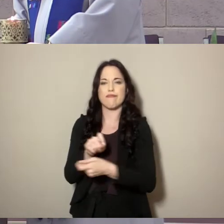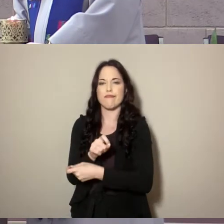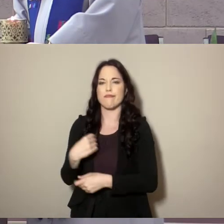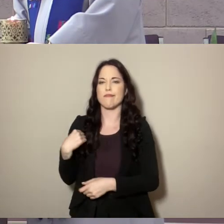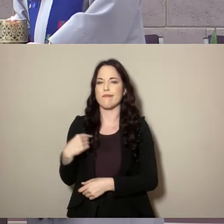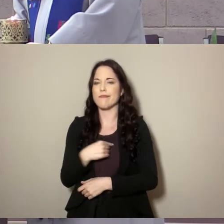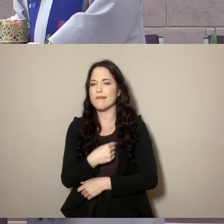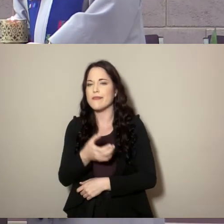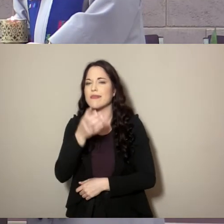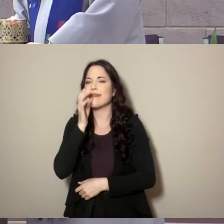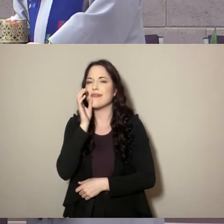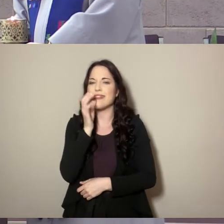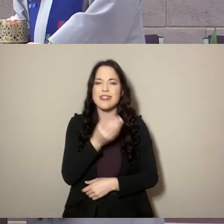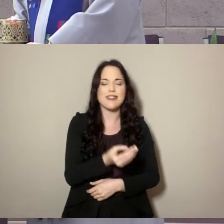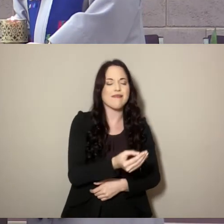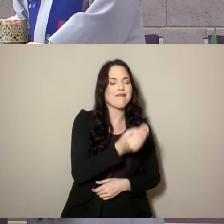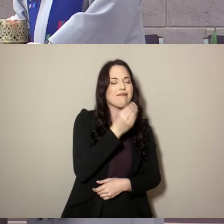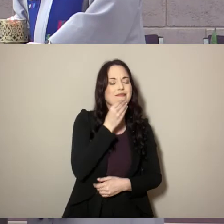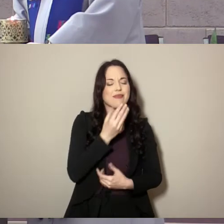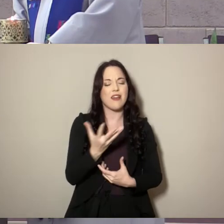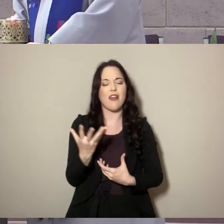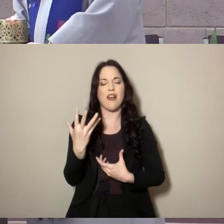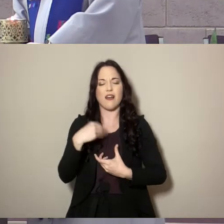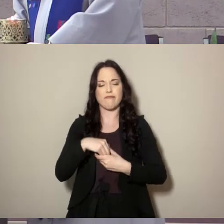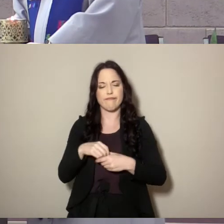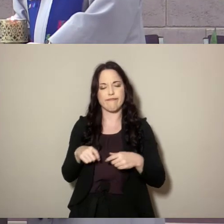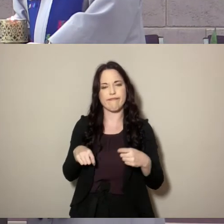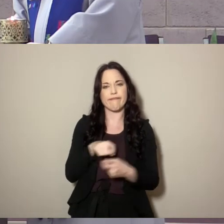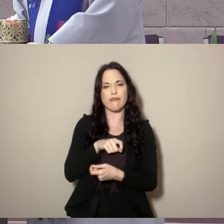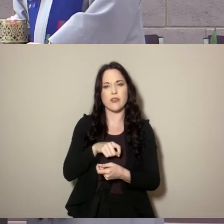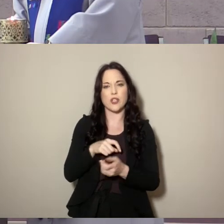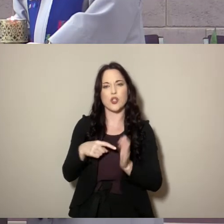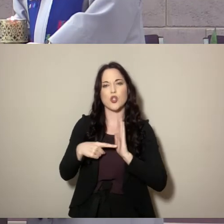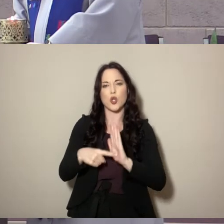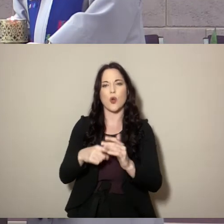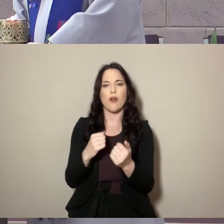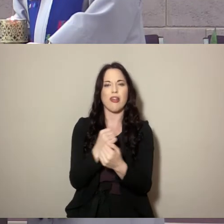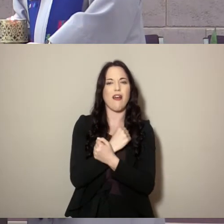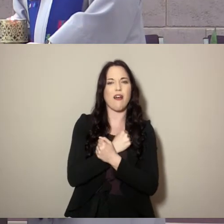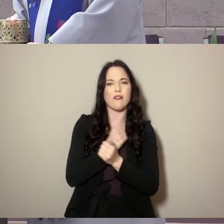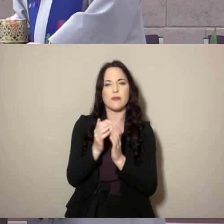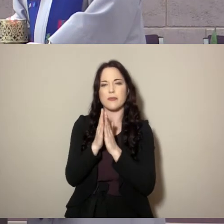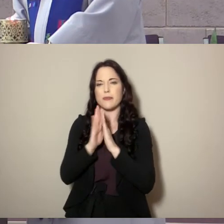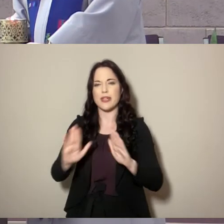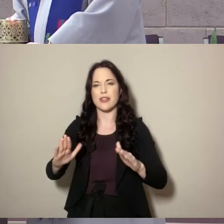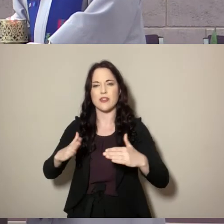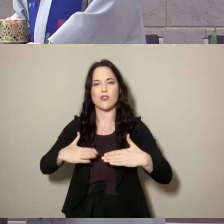be for the world love and peace and joy. Amen.